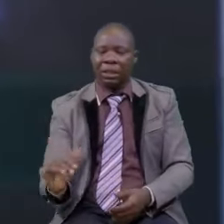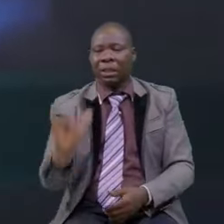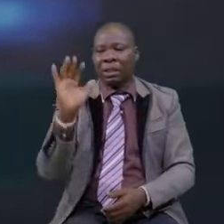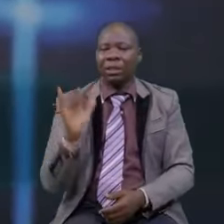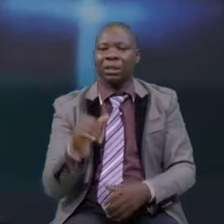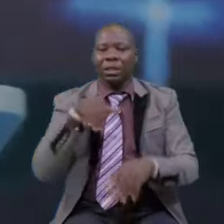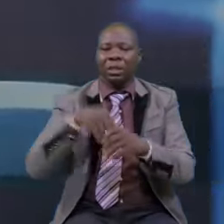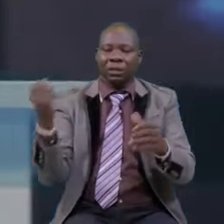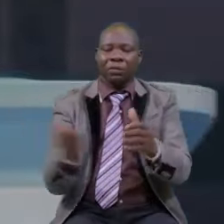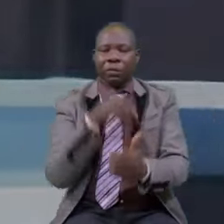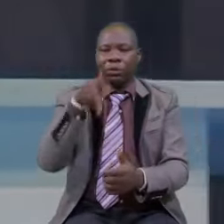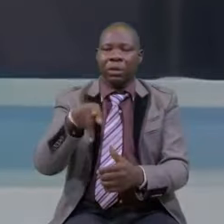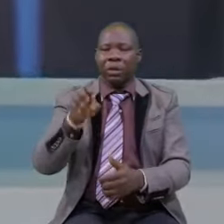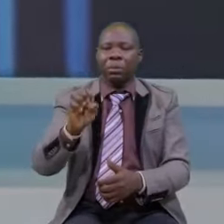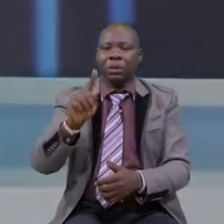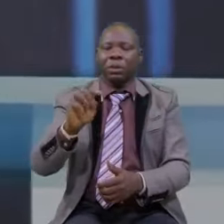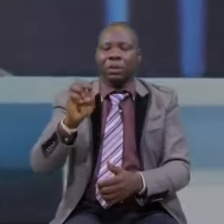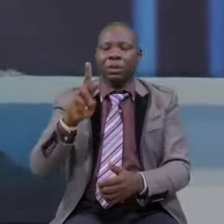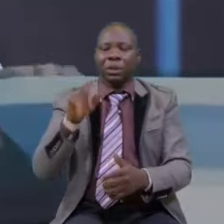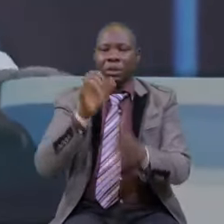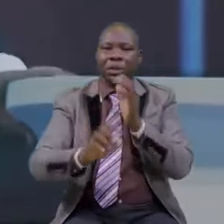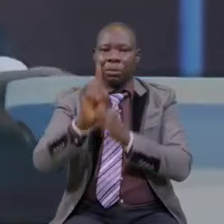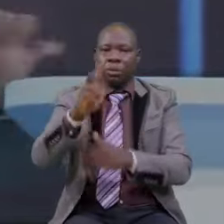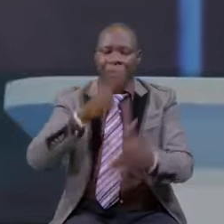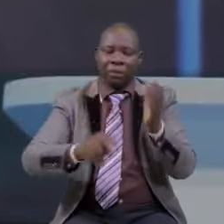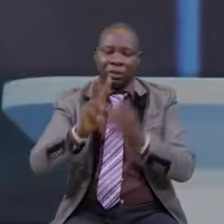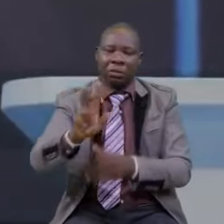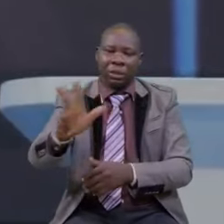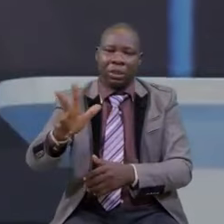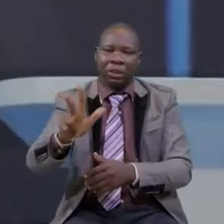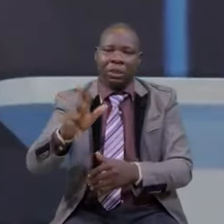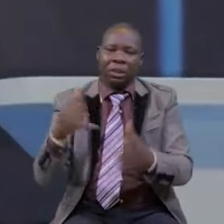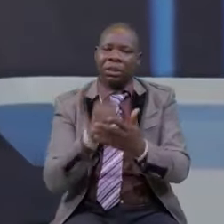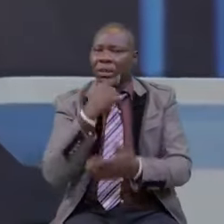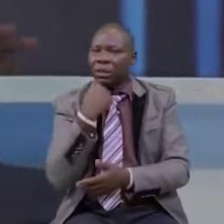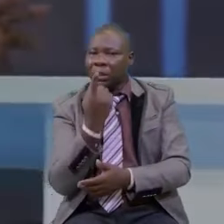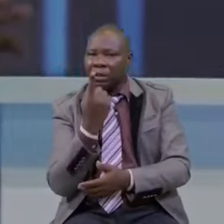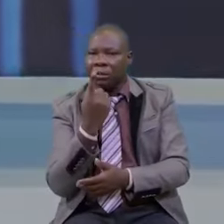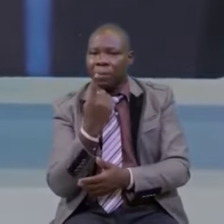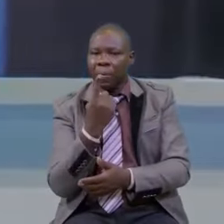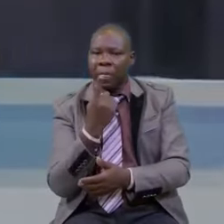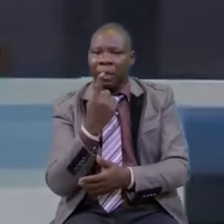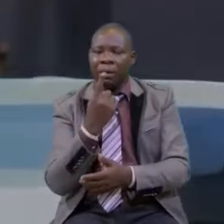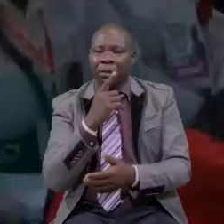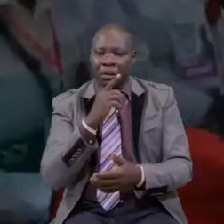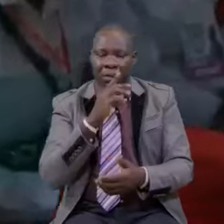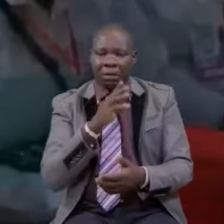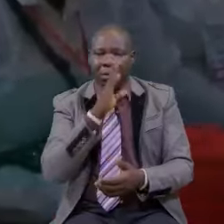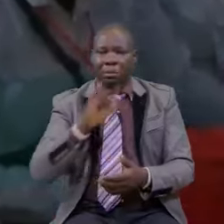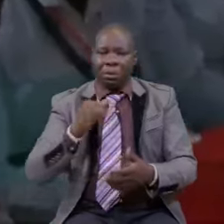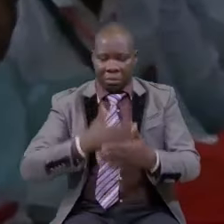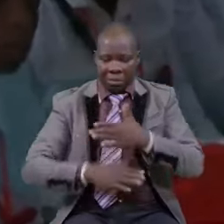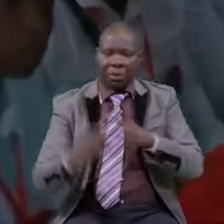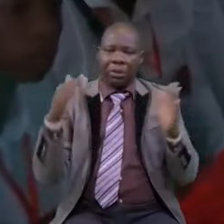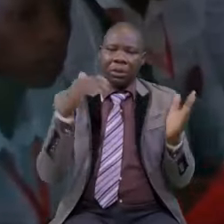1 Peter chapter 1, reading from verse 23. It says, being born again. That's it,